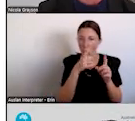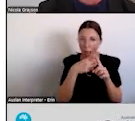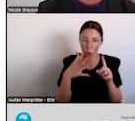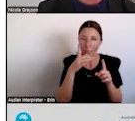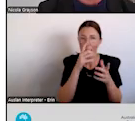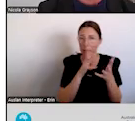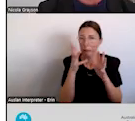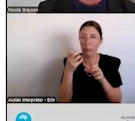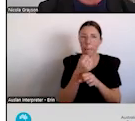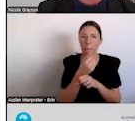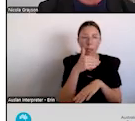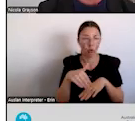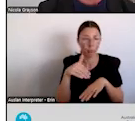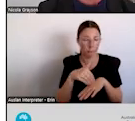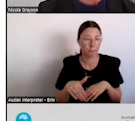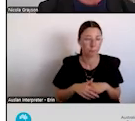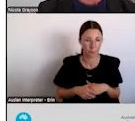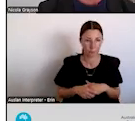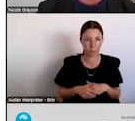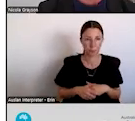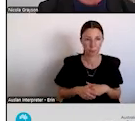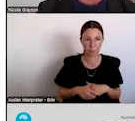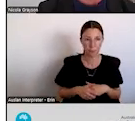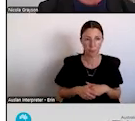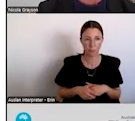the cryptographic tagging or signing.